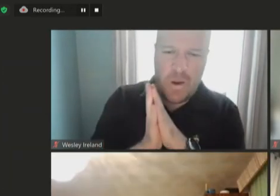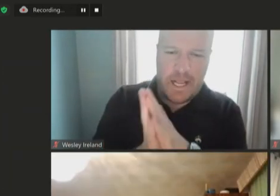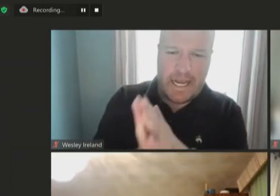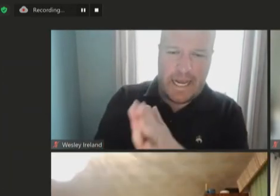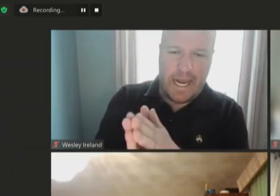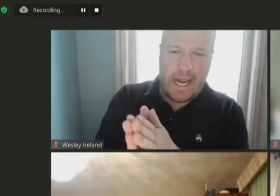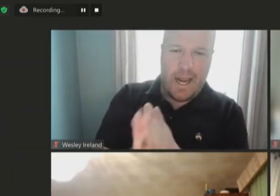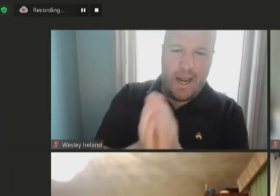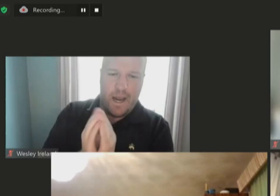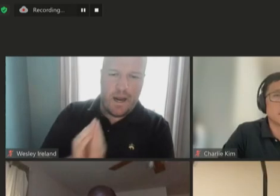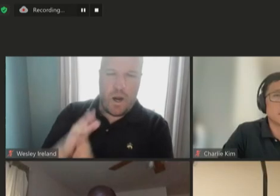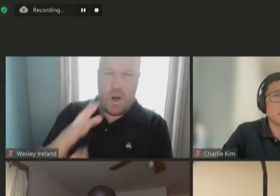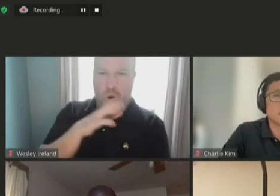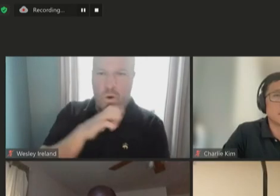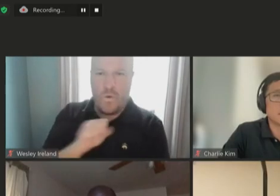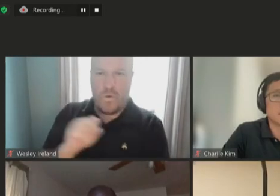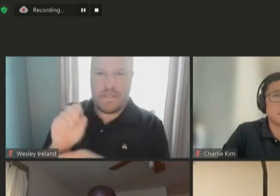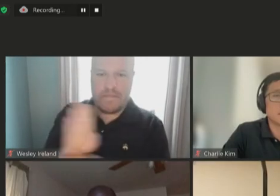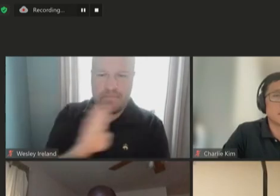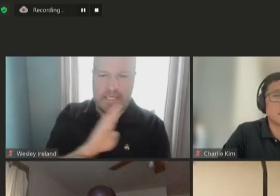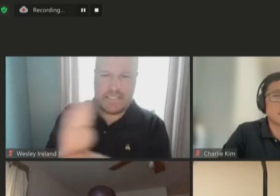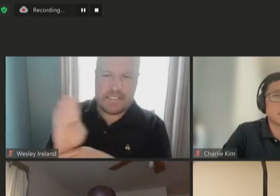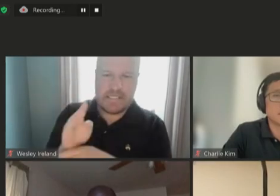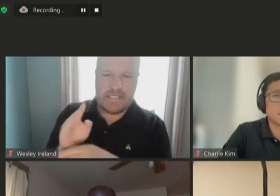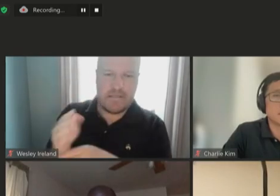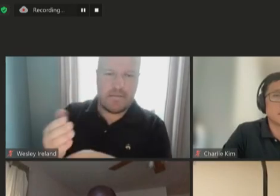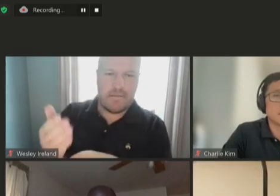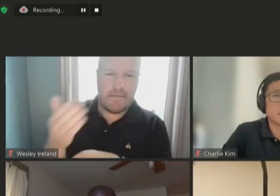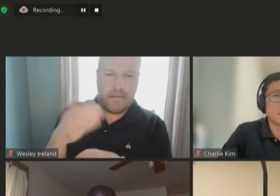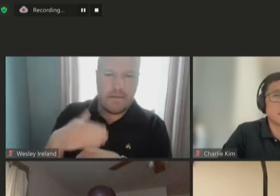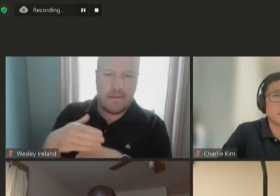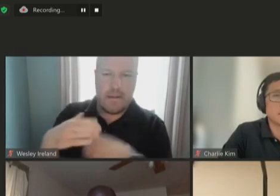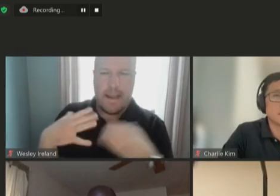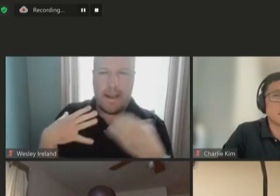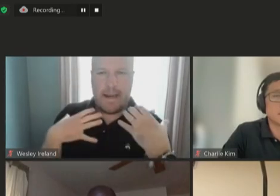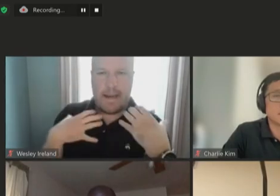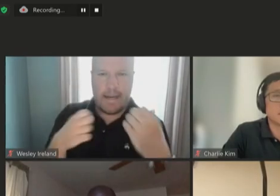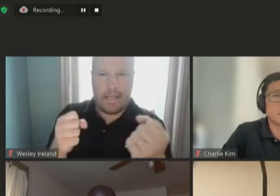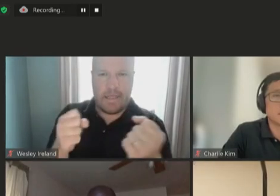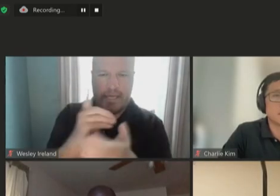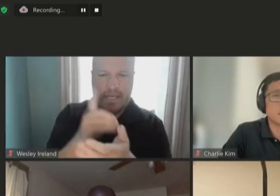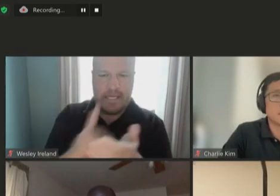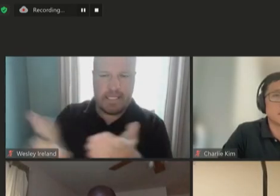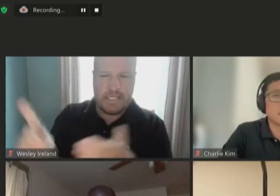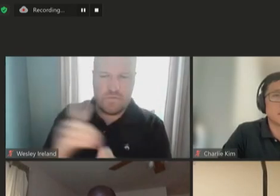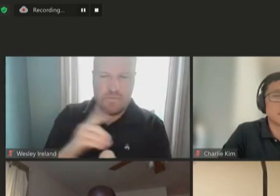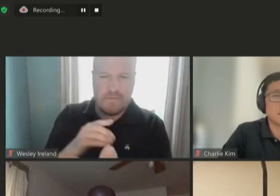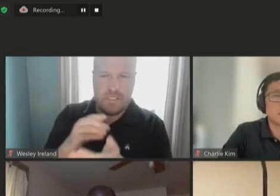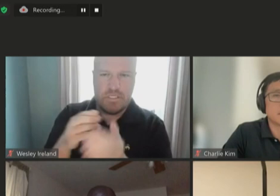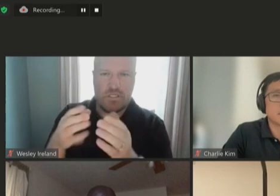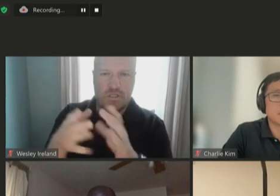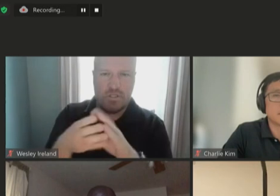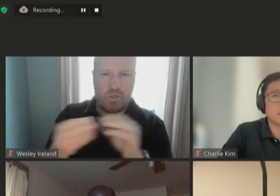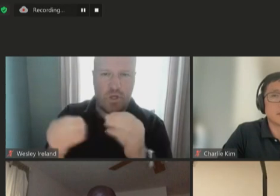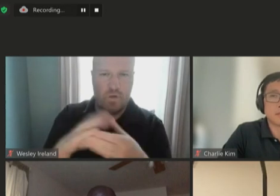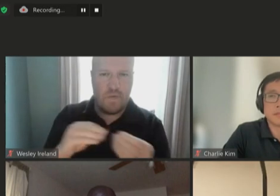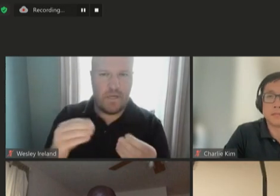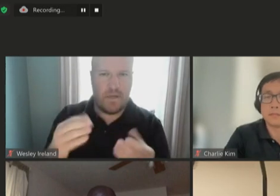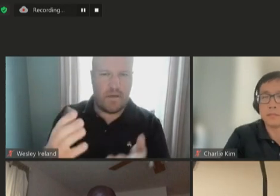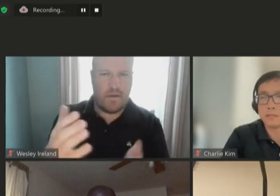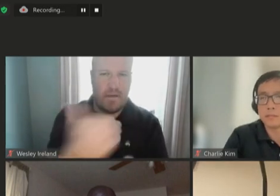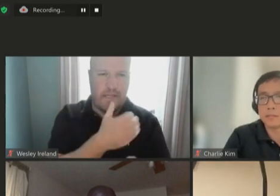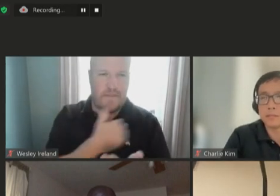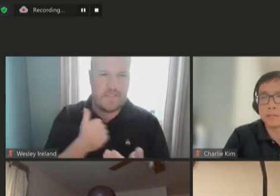and cancel that meeting for the month of August. Now moving on to old business, the